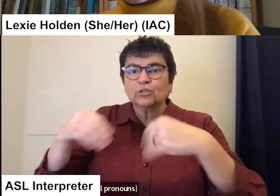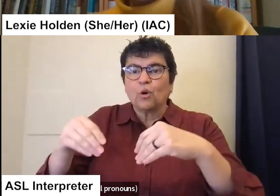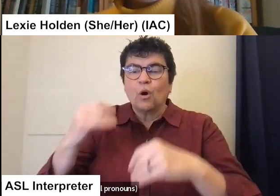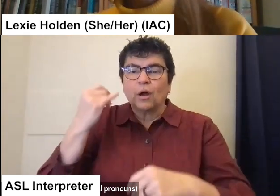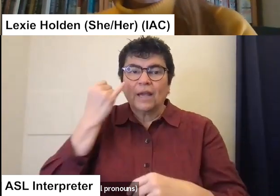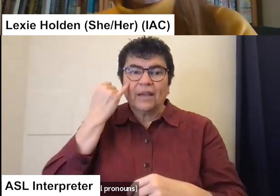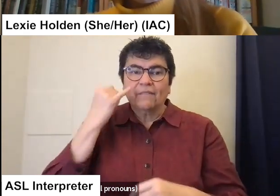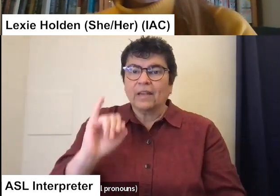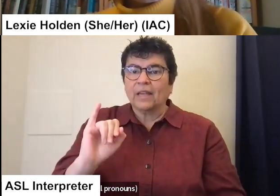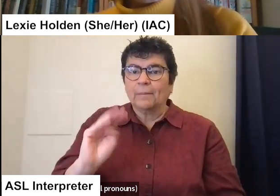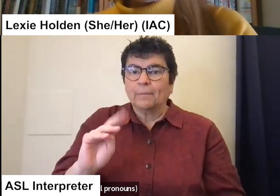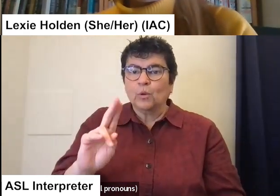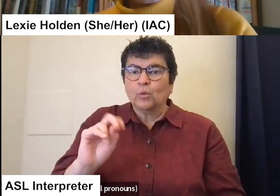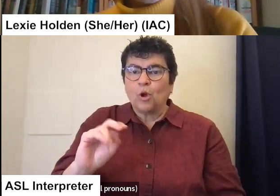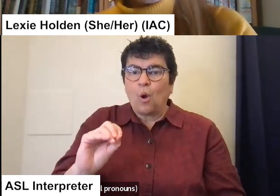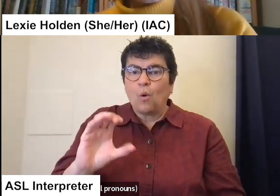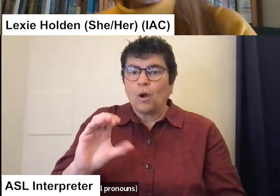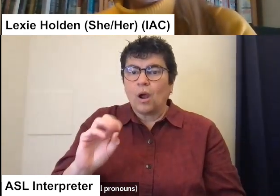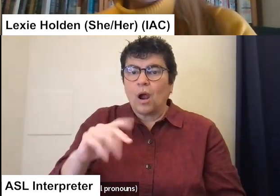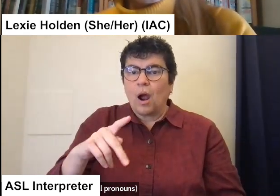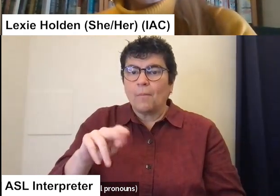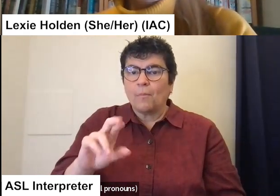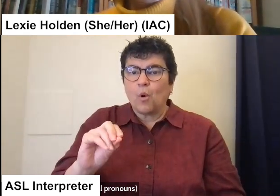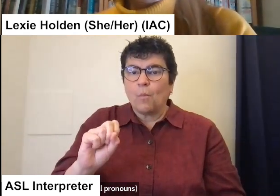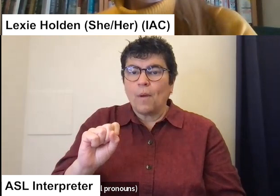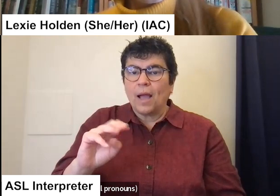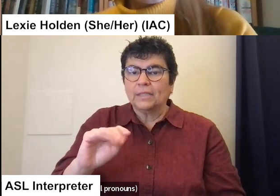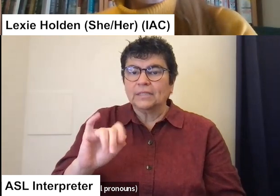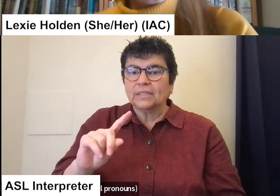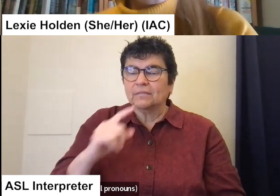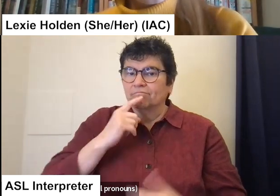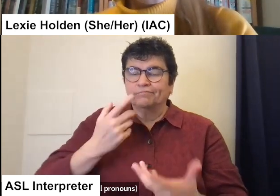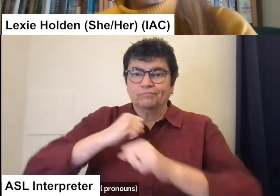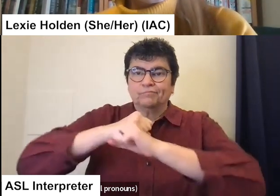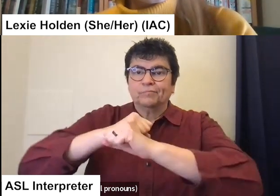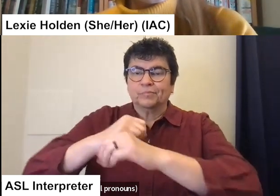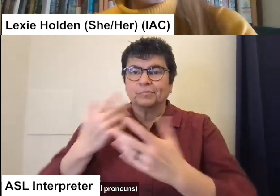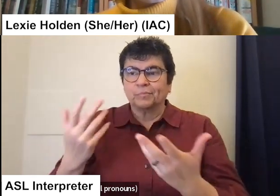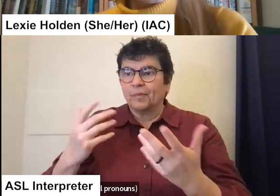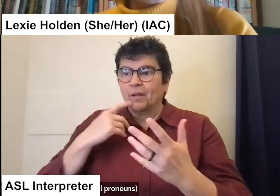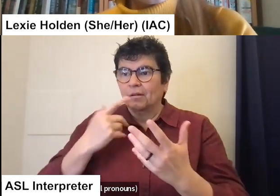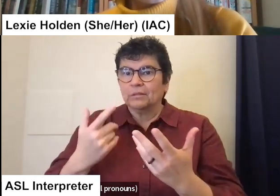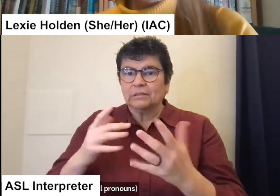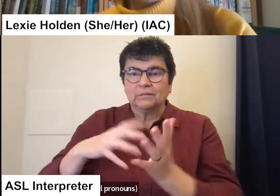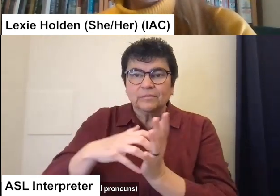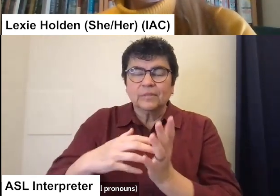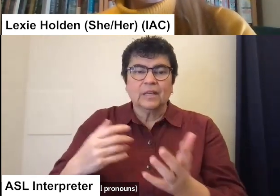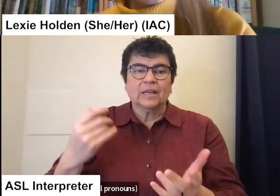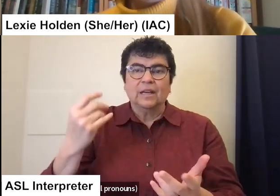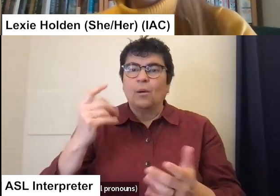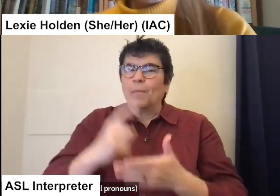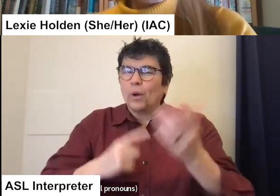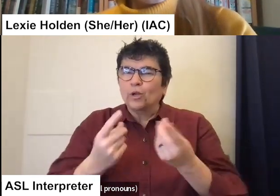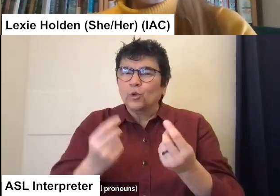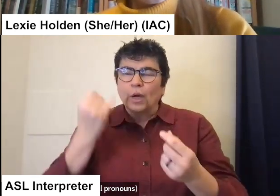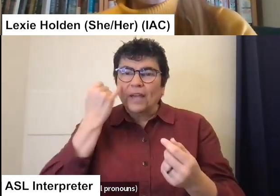they're immunocompromised. But how do you deal with people who have limited or no access to internet?